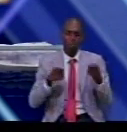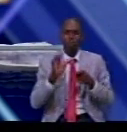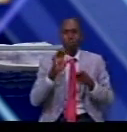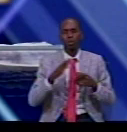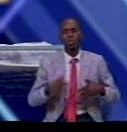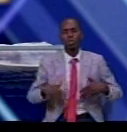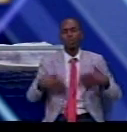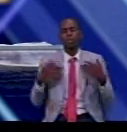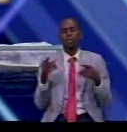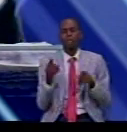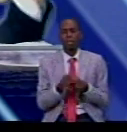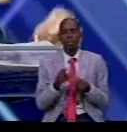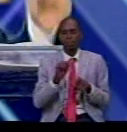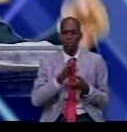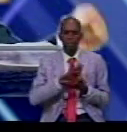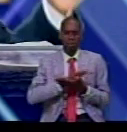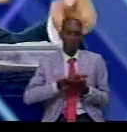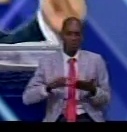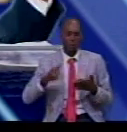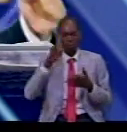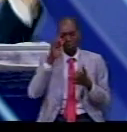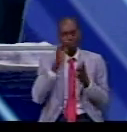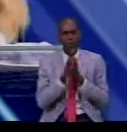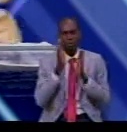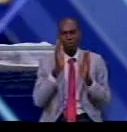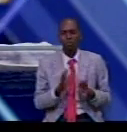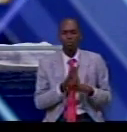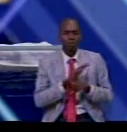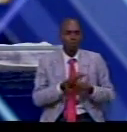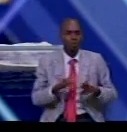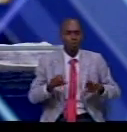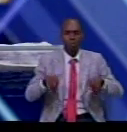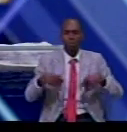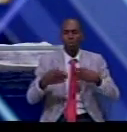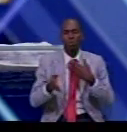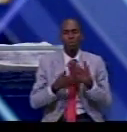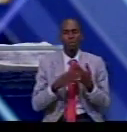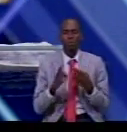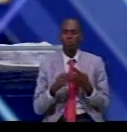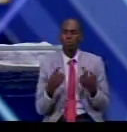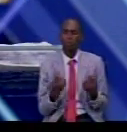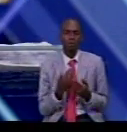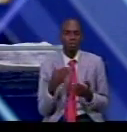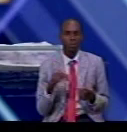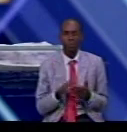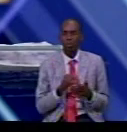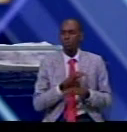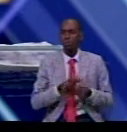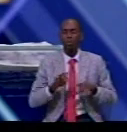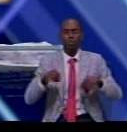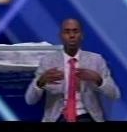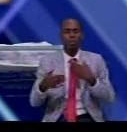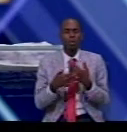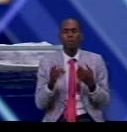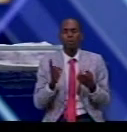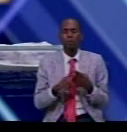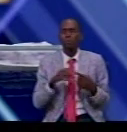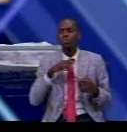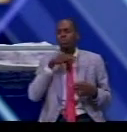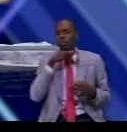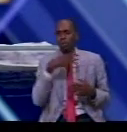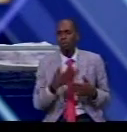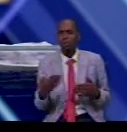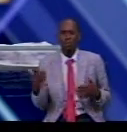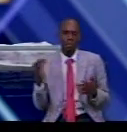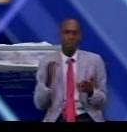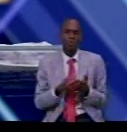As a sanctified believer, don't go back to sin again. Don't go back to unrighteousness again. Don't develop